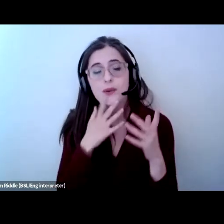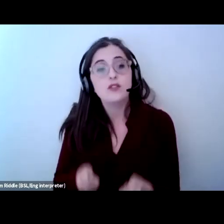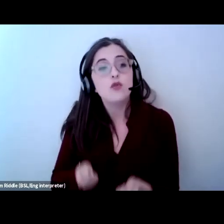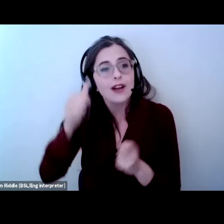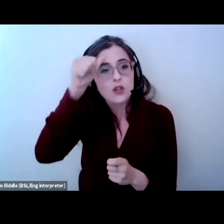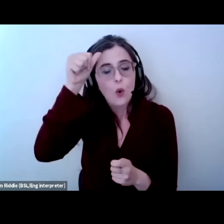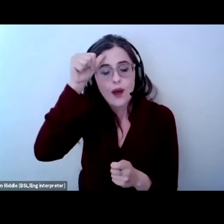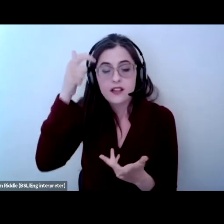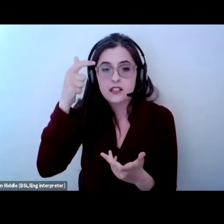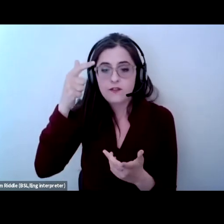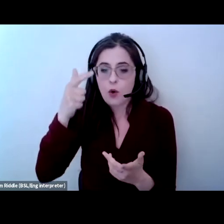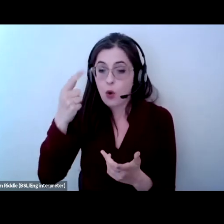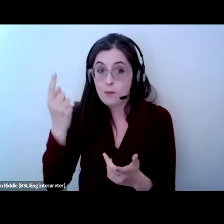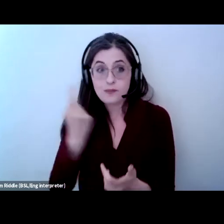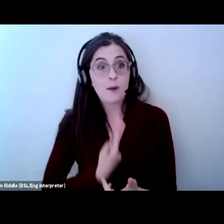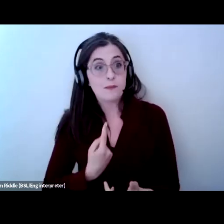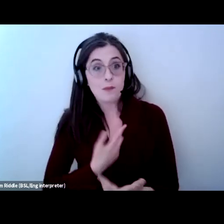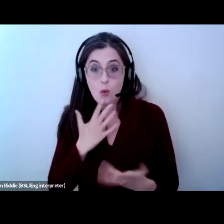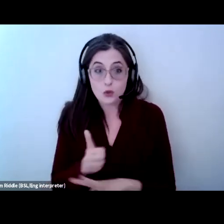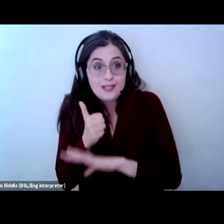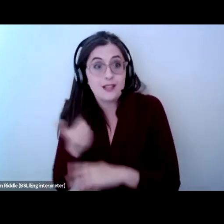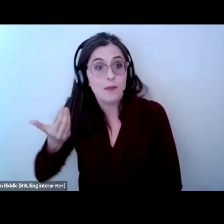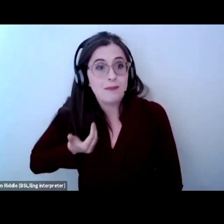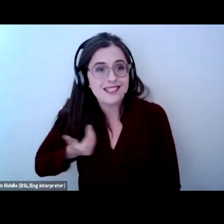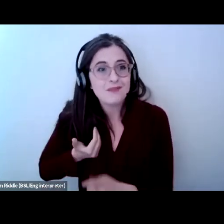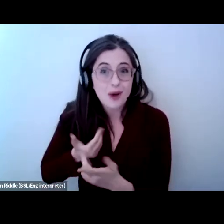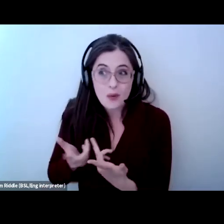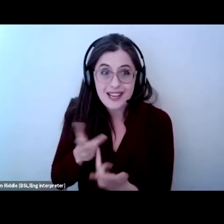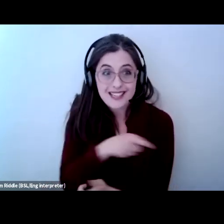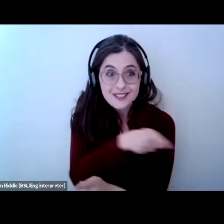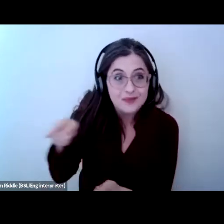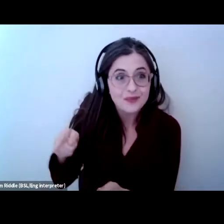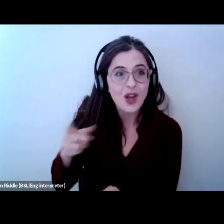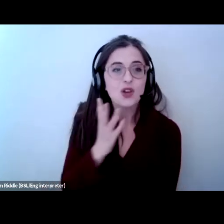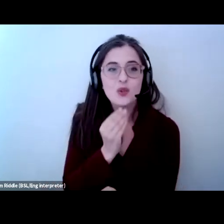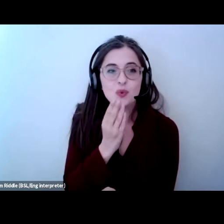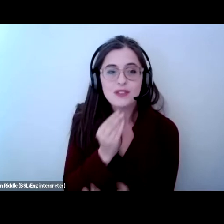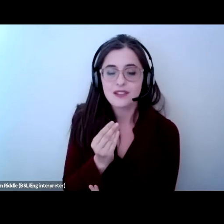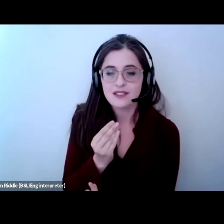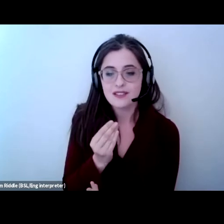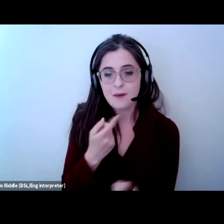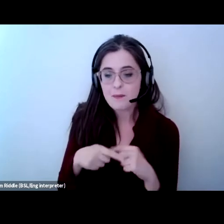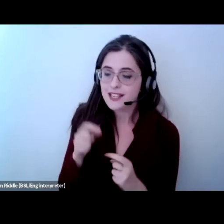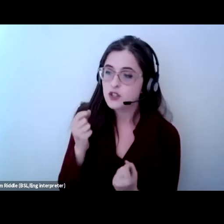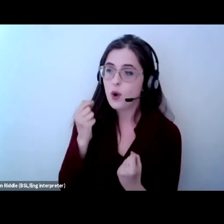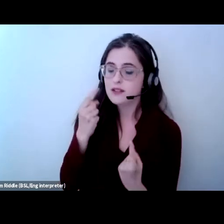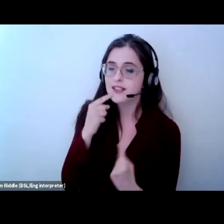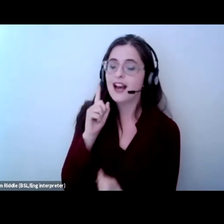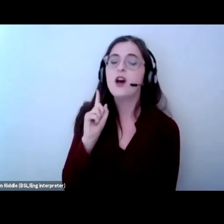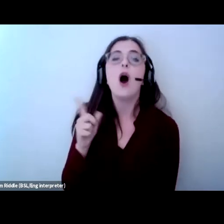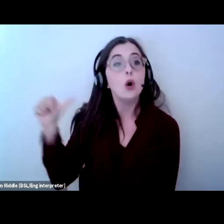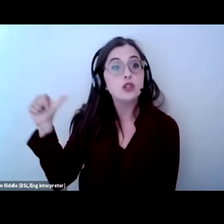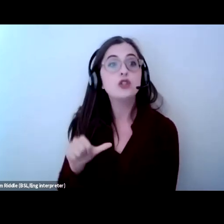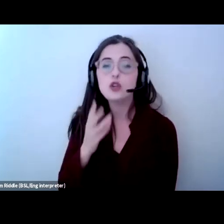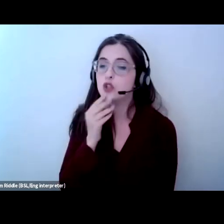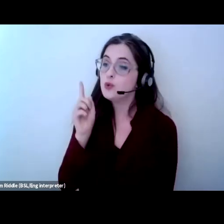set up the business, but also with users, so that we need people to be using these platforms and understanding why they're much more